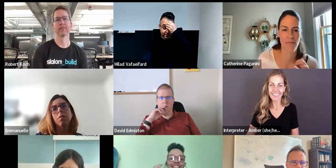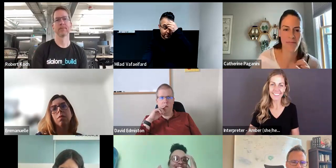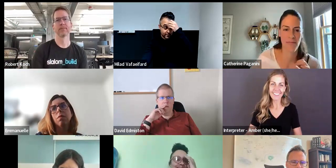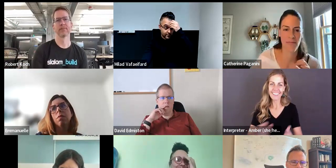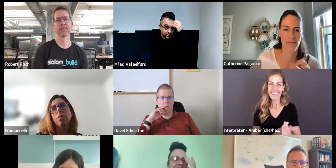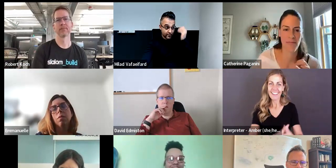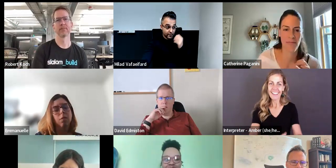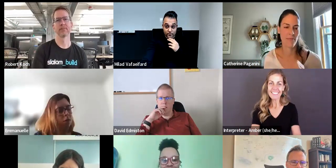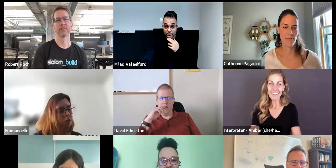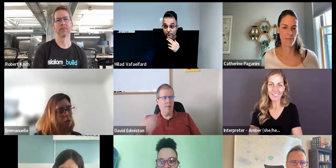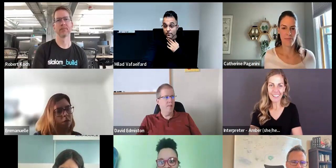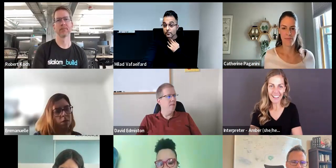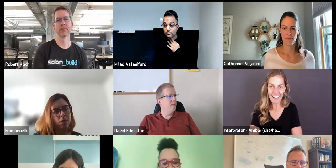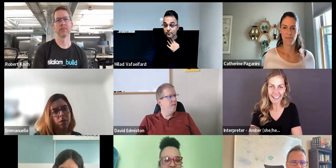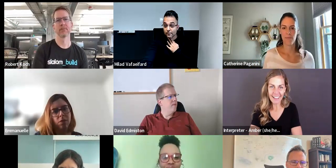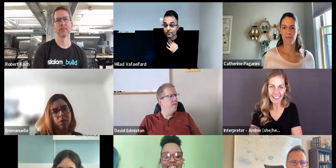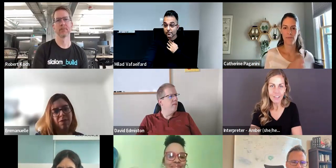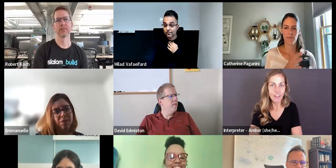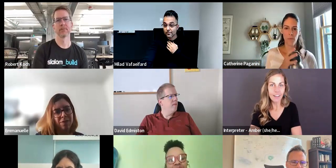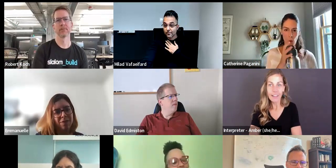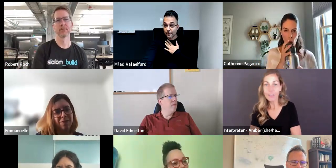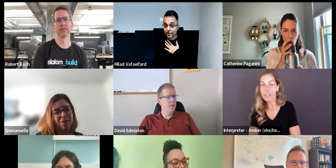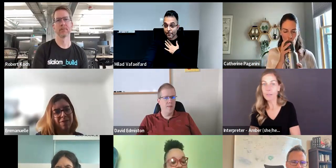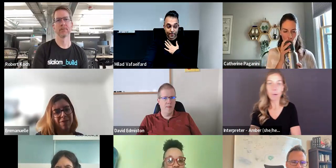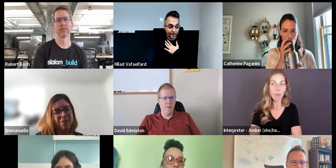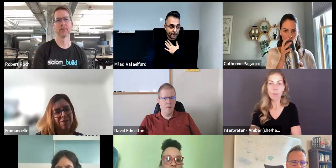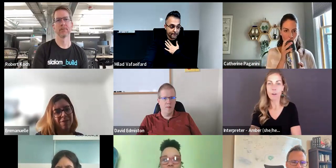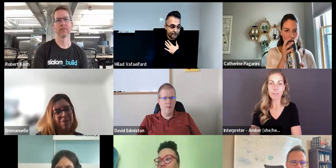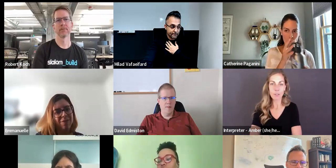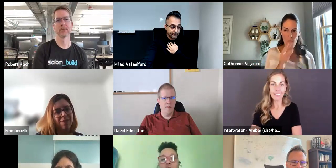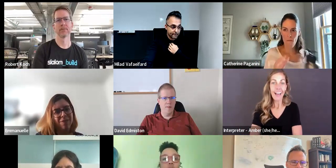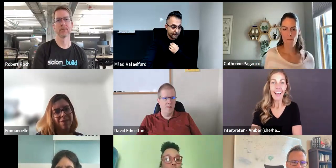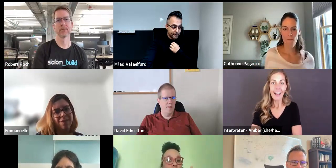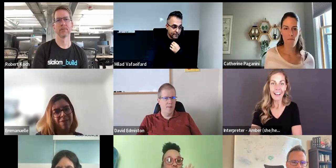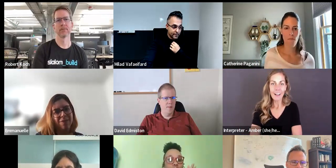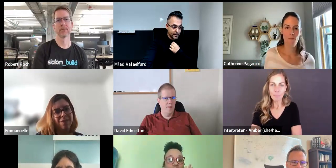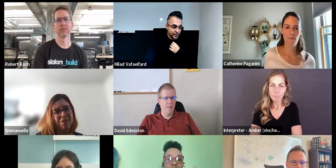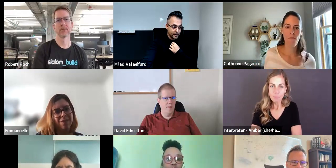Okay. So, sorry, looking all over on my screen.